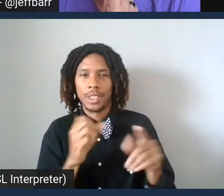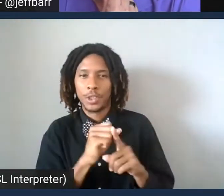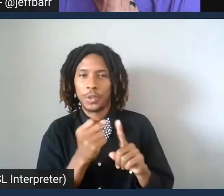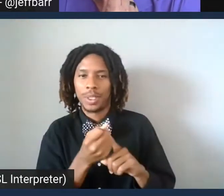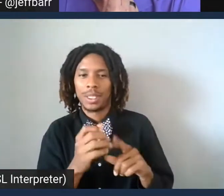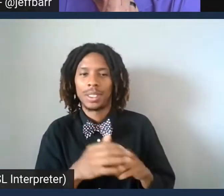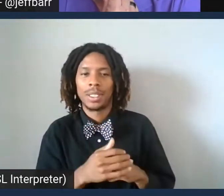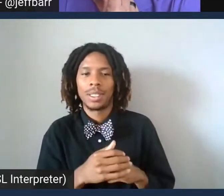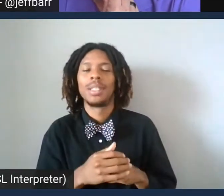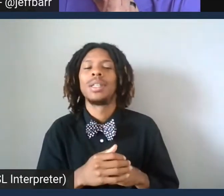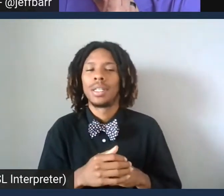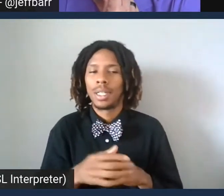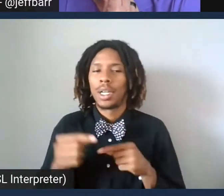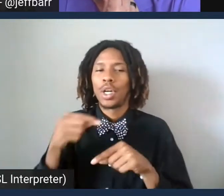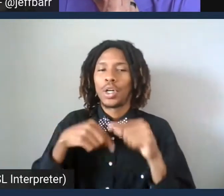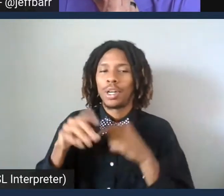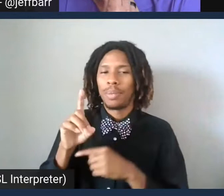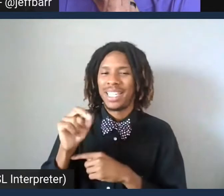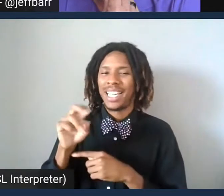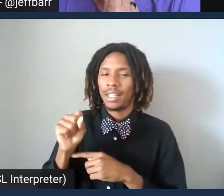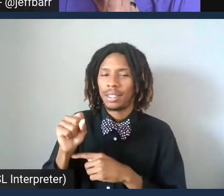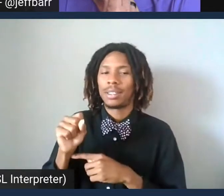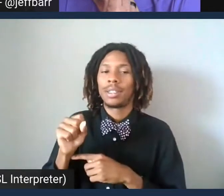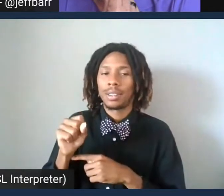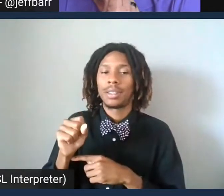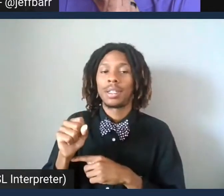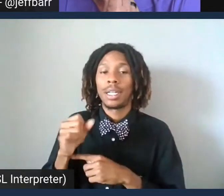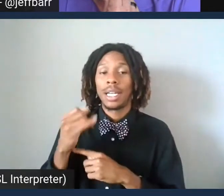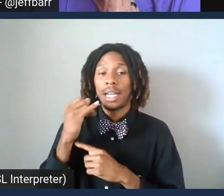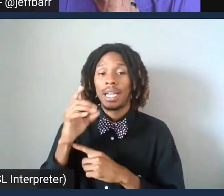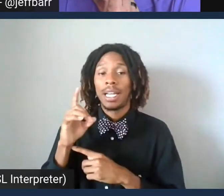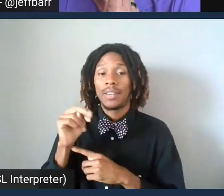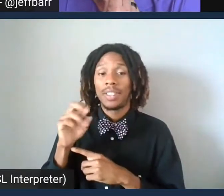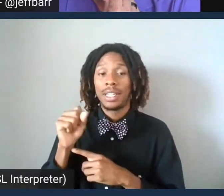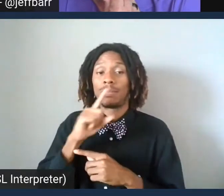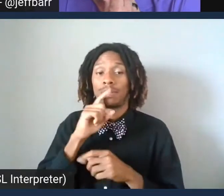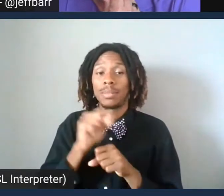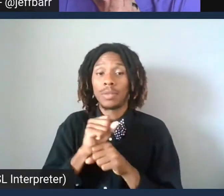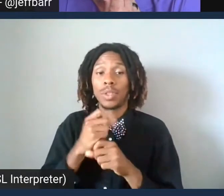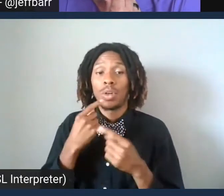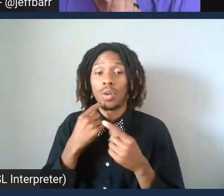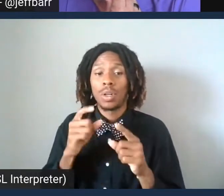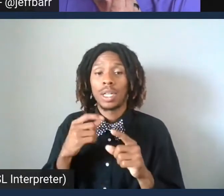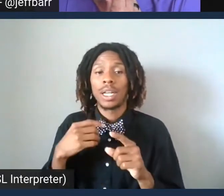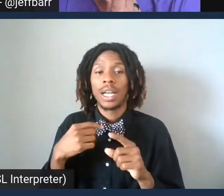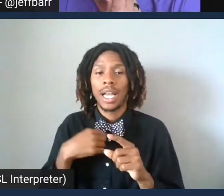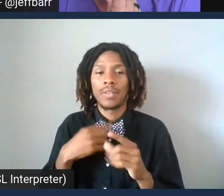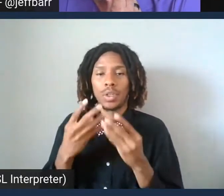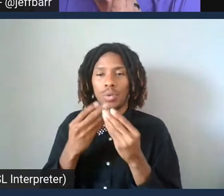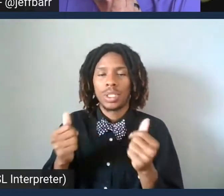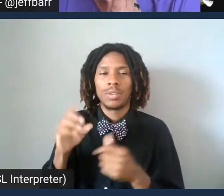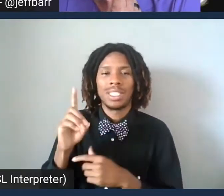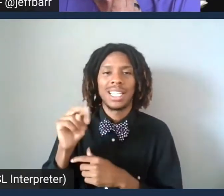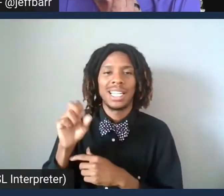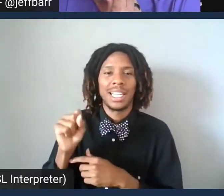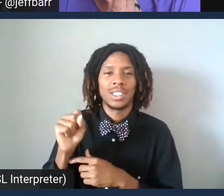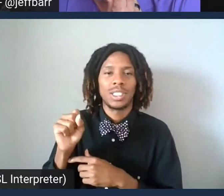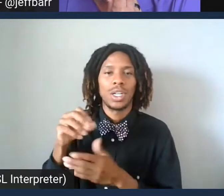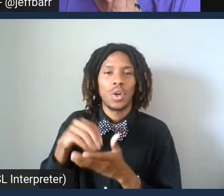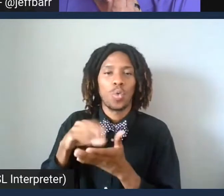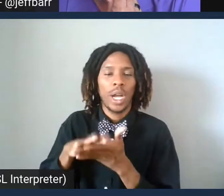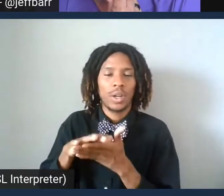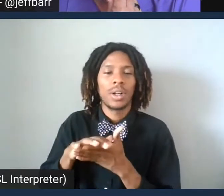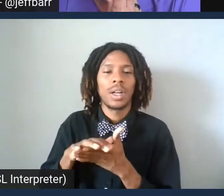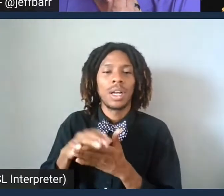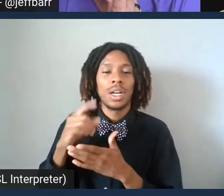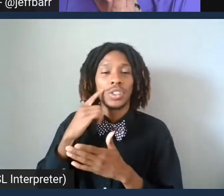So going back to DNS, right? In order for DNS failover to actually work, you have to re-resolve the DNS record. So for a persistent